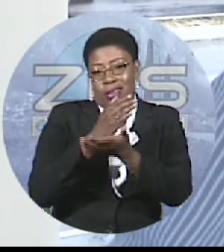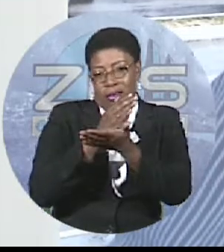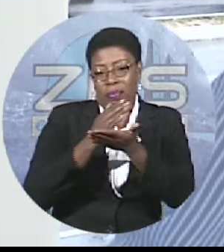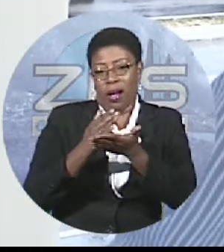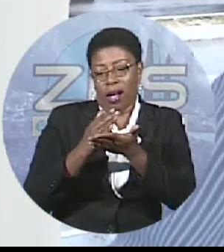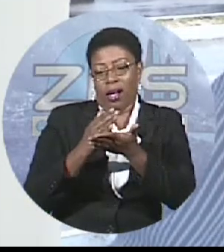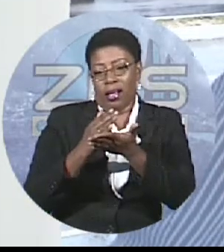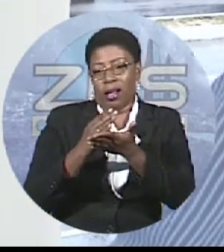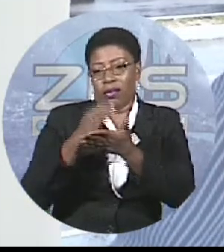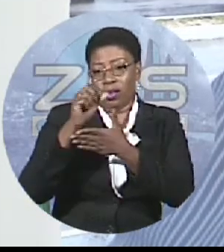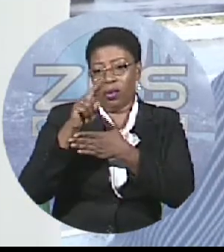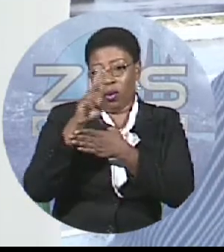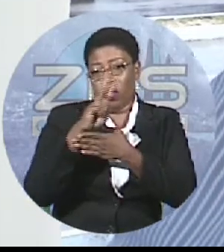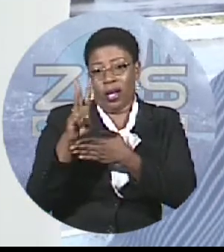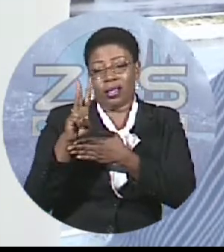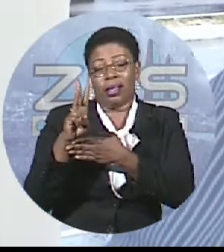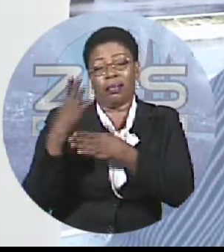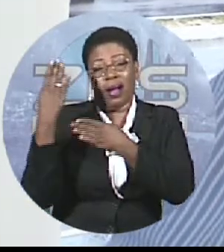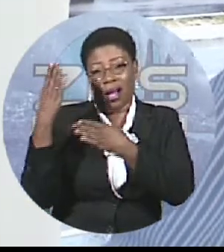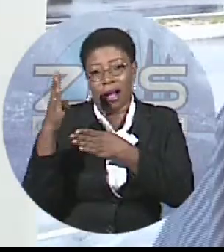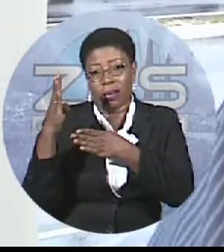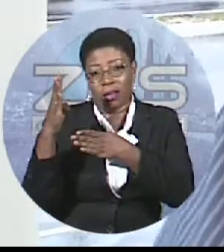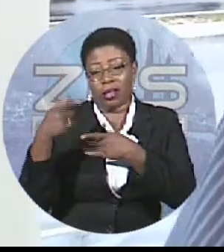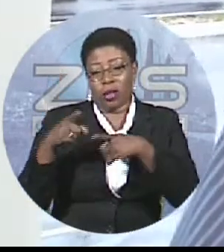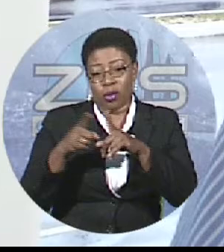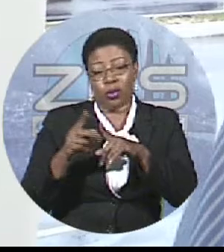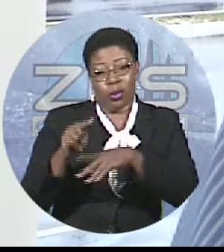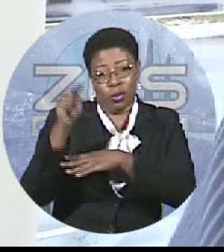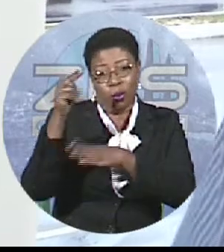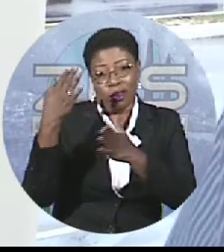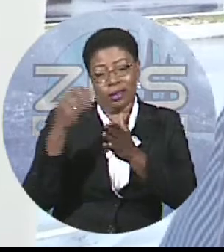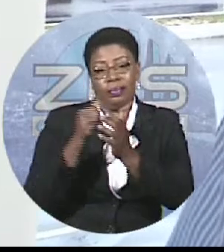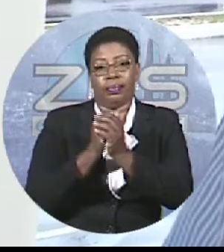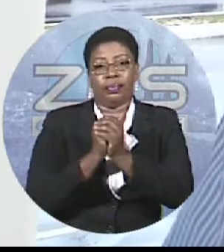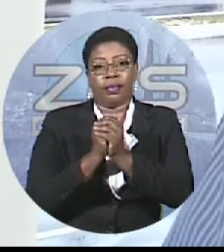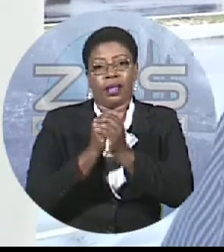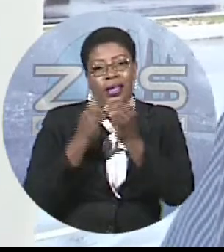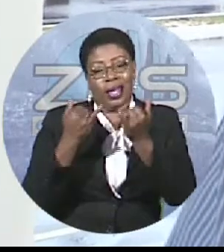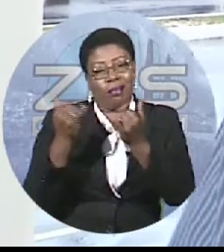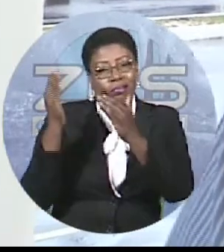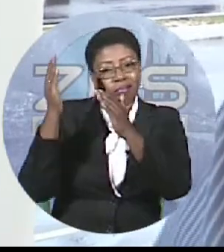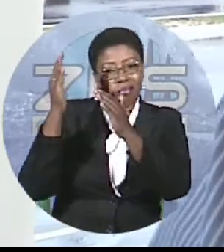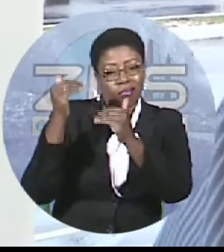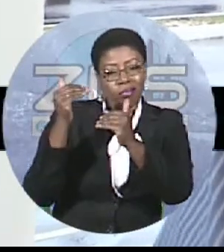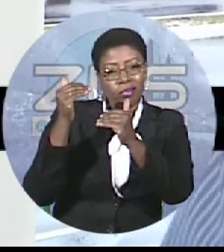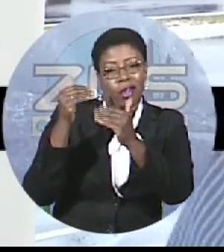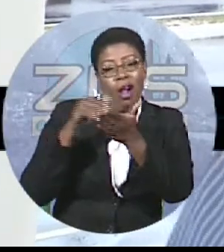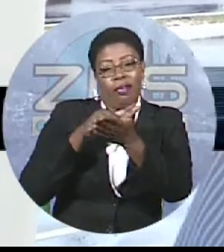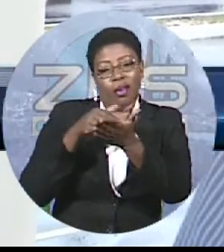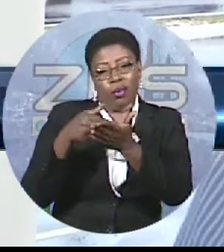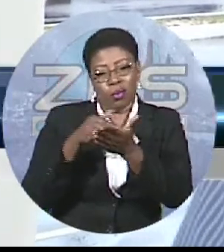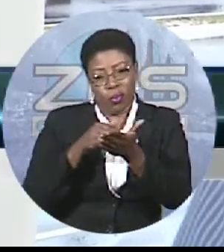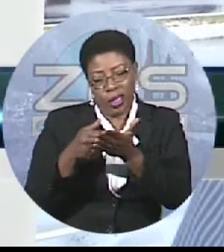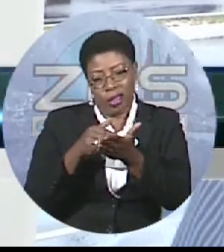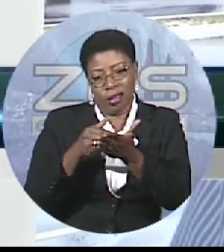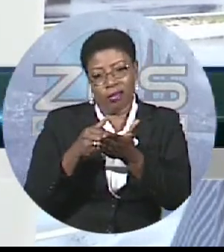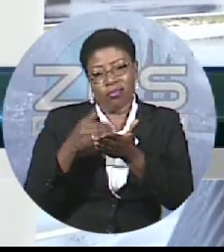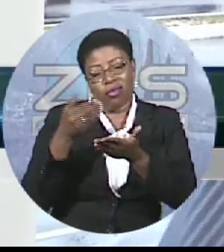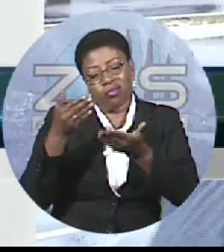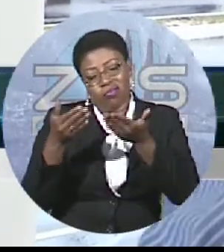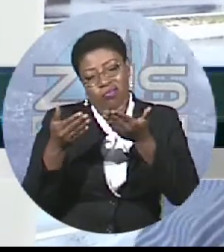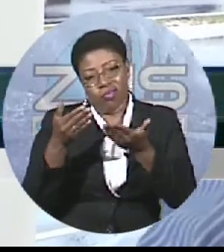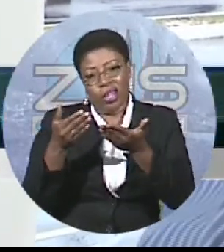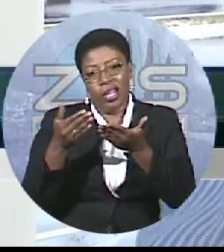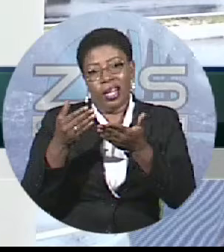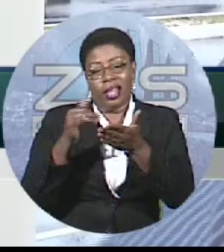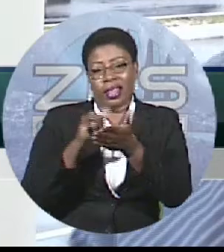the northwest Bahamas in its trek towards the north. Because of the anticipation of a weak to moderate El Nino,